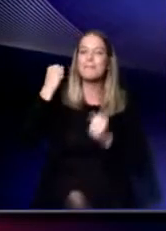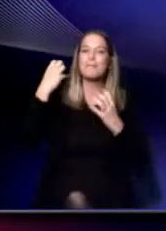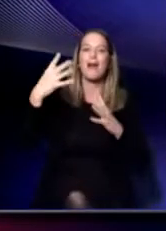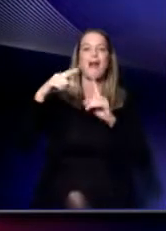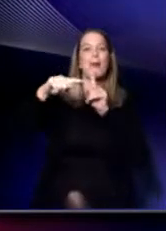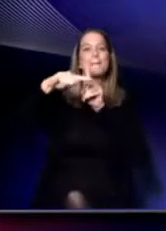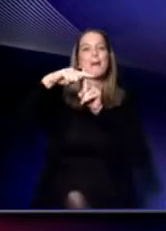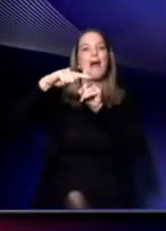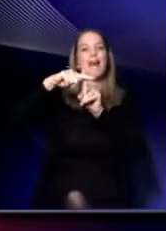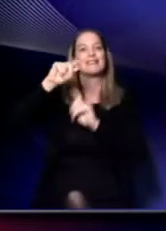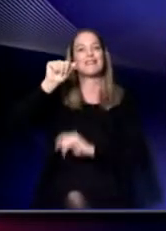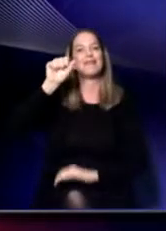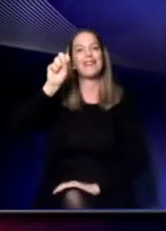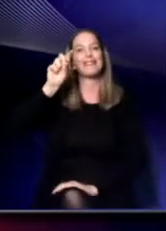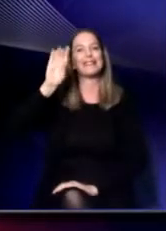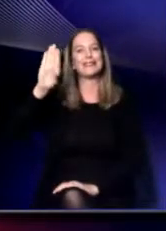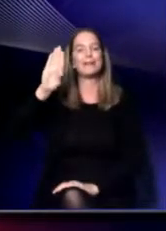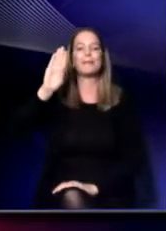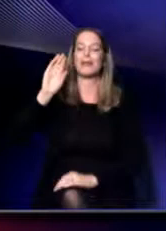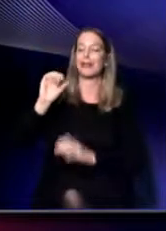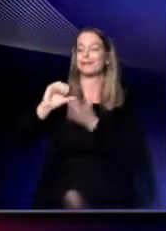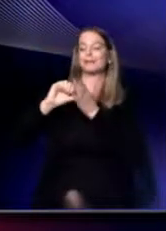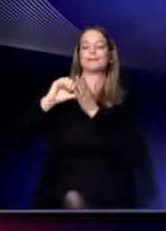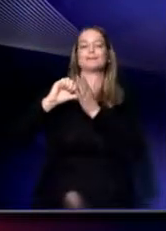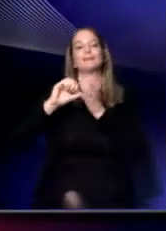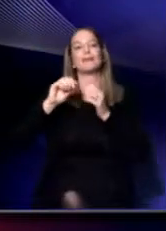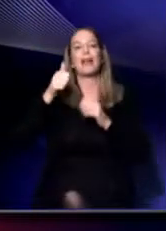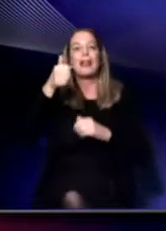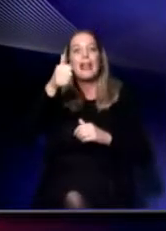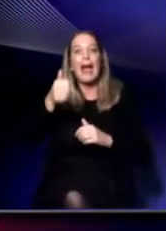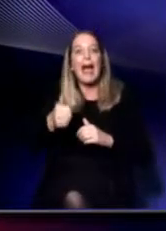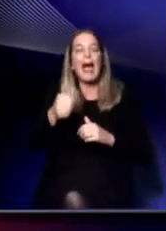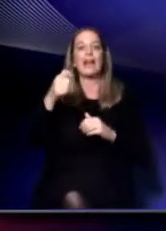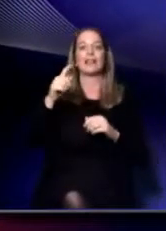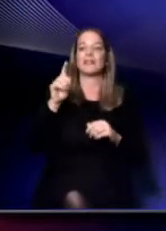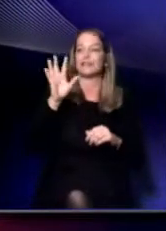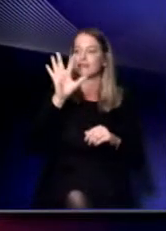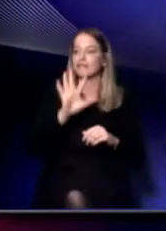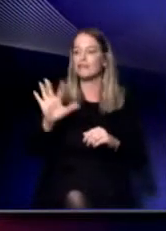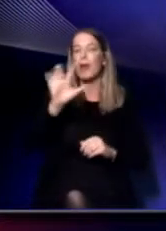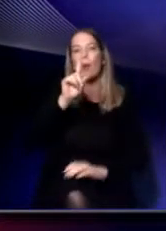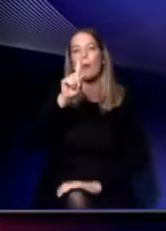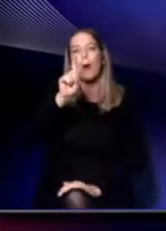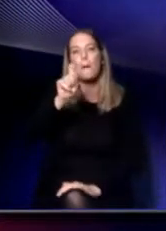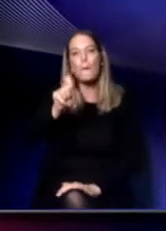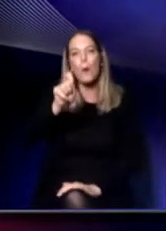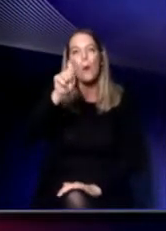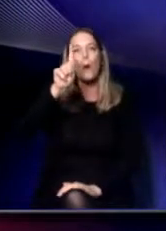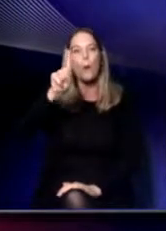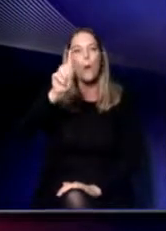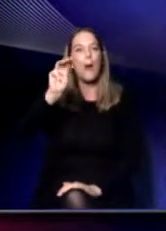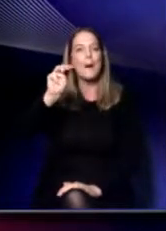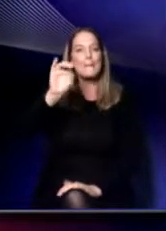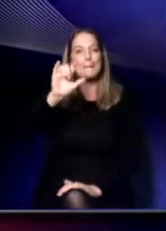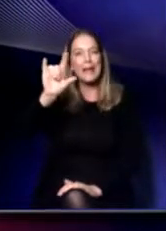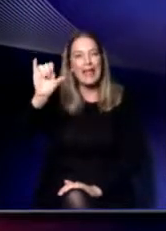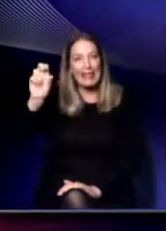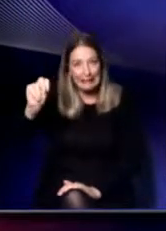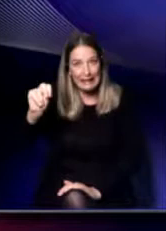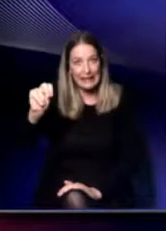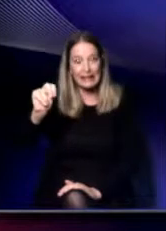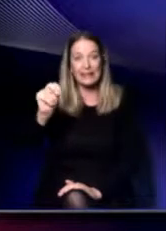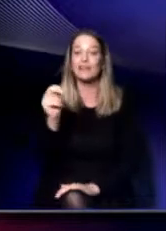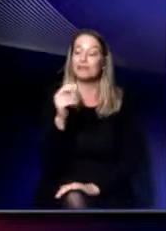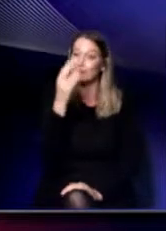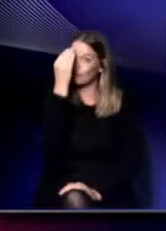2-month period with estimated impressions of 1.1 million. And to give you an idea of how